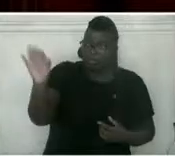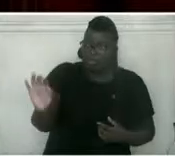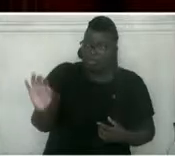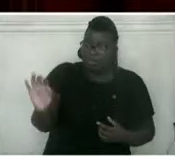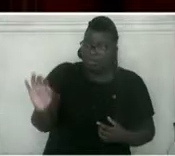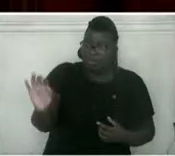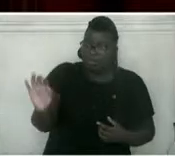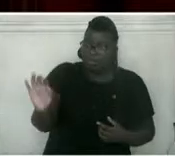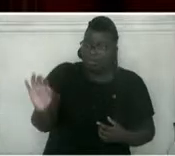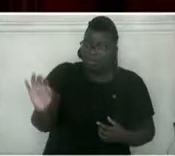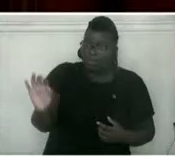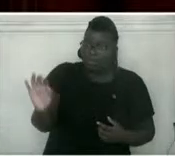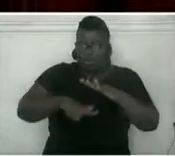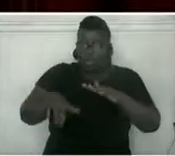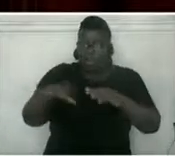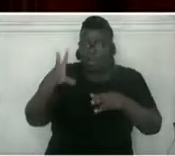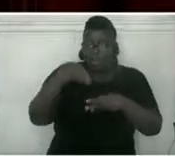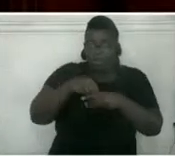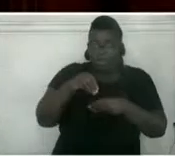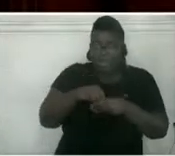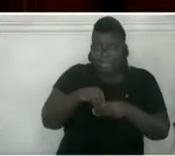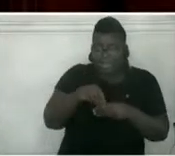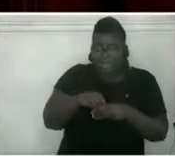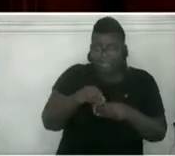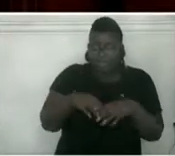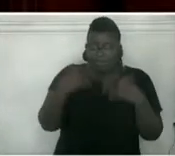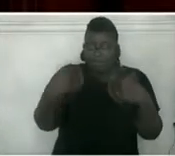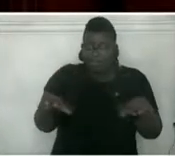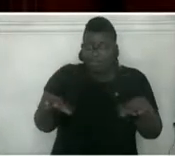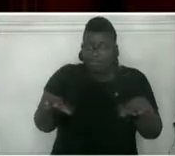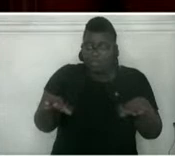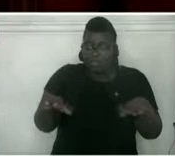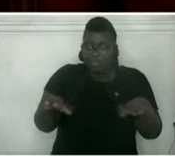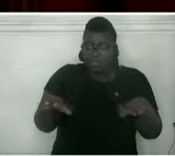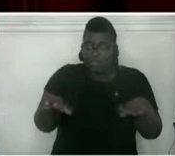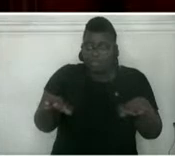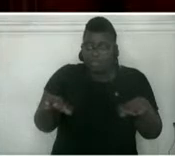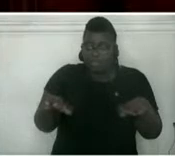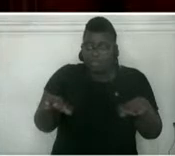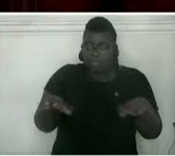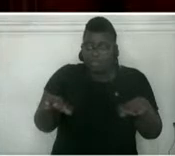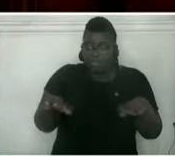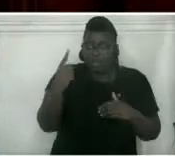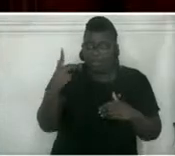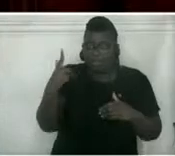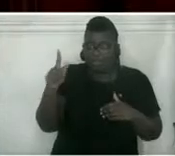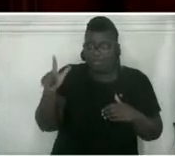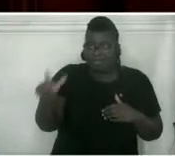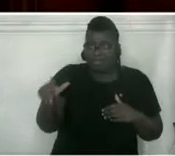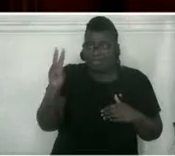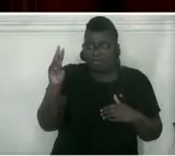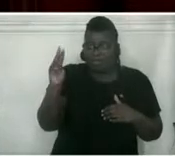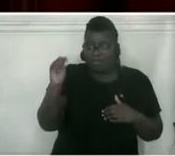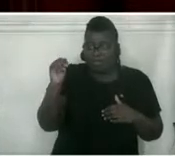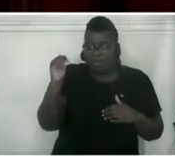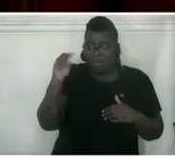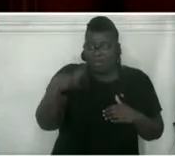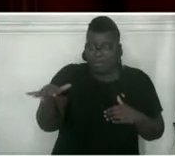local content, which was valued at more than 107 million. As part